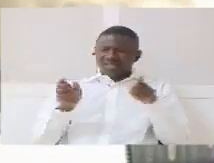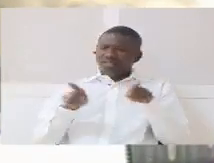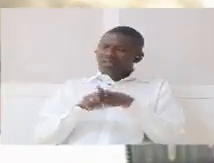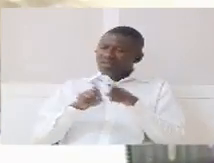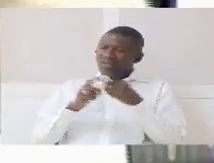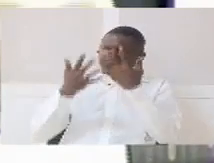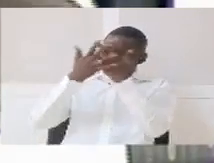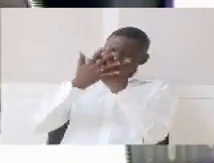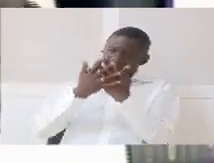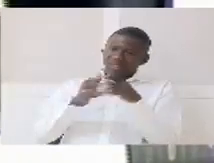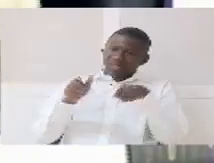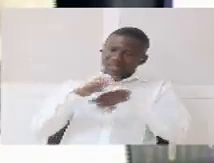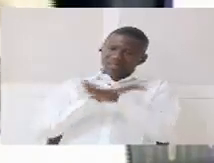same